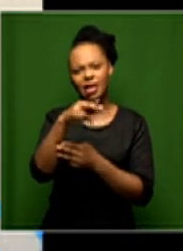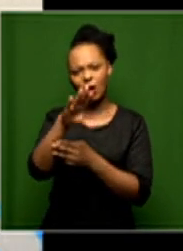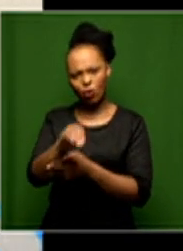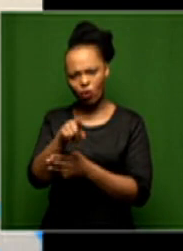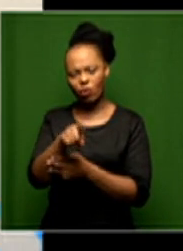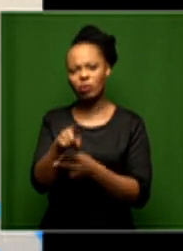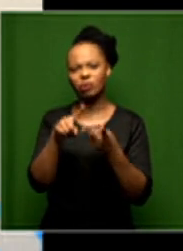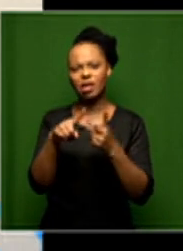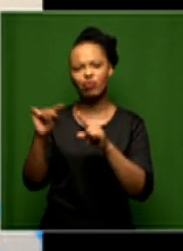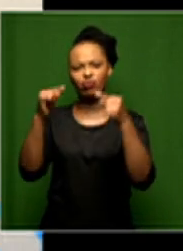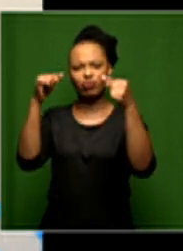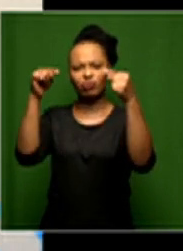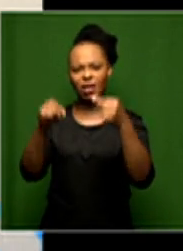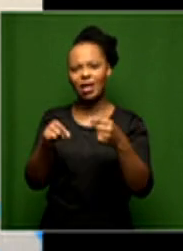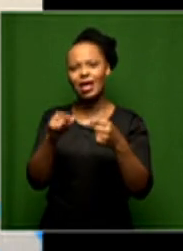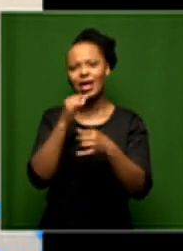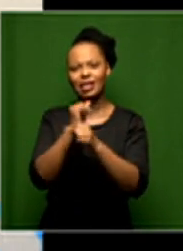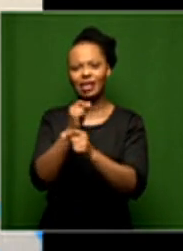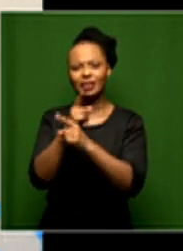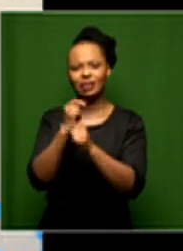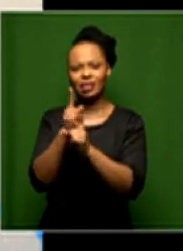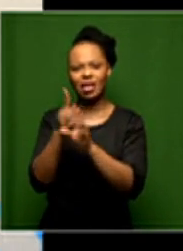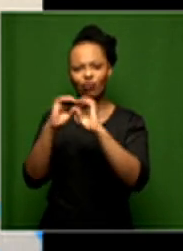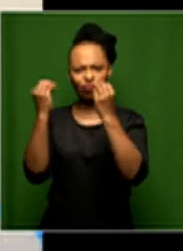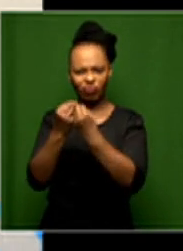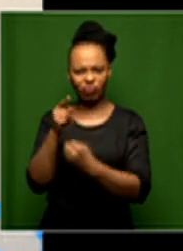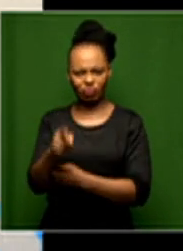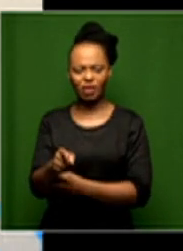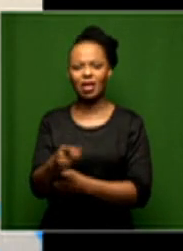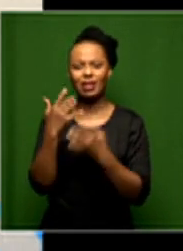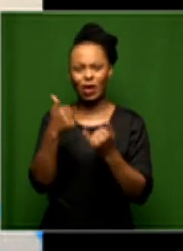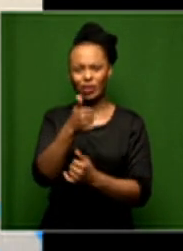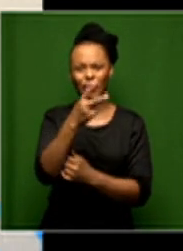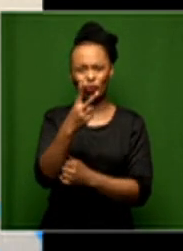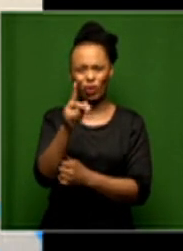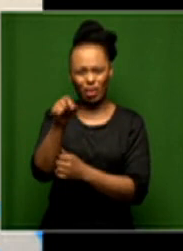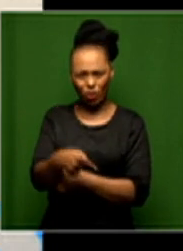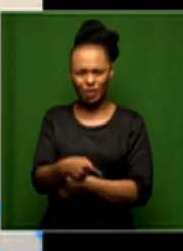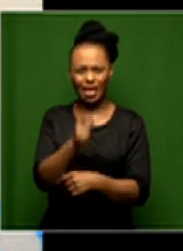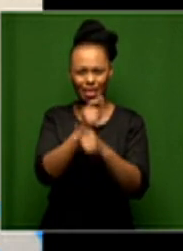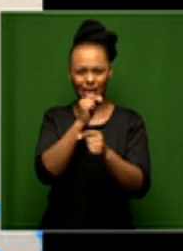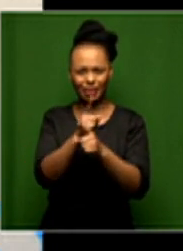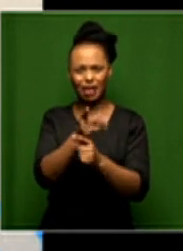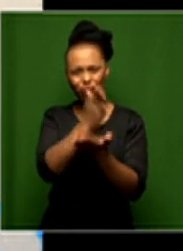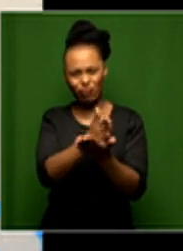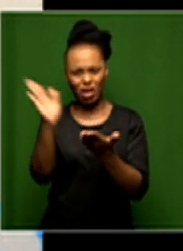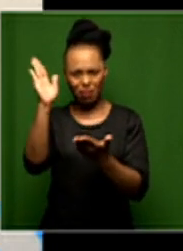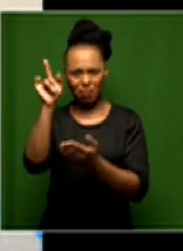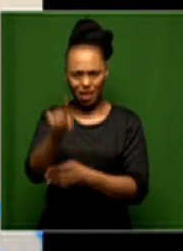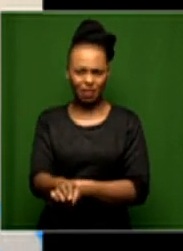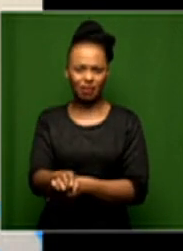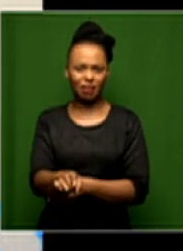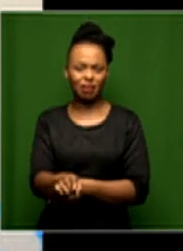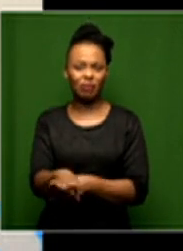backing of the taxi industry when it comes to taxi recapitalisation. And I must stress that the 62,000 vehicles that we're looking to scrap is just the